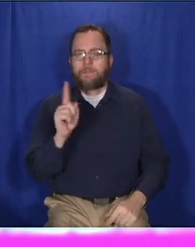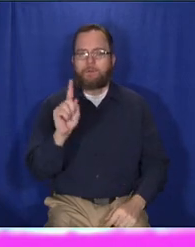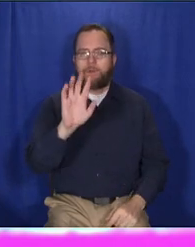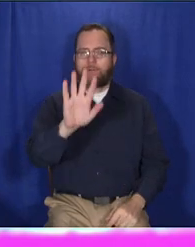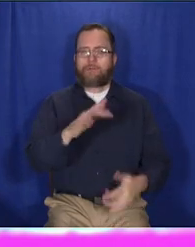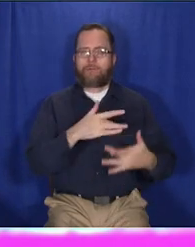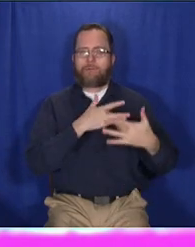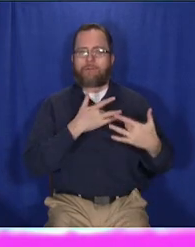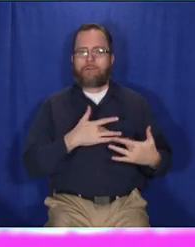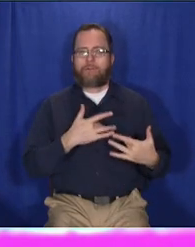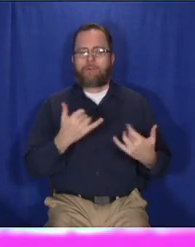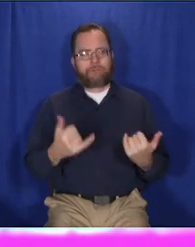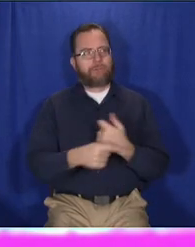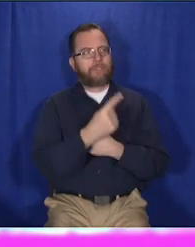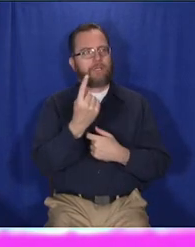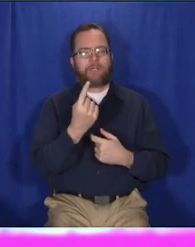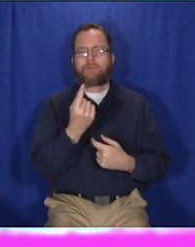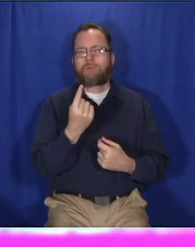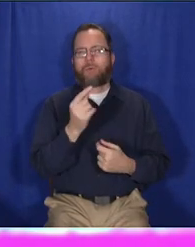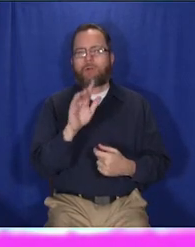see?